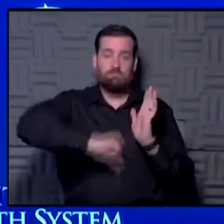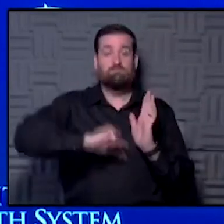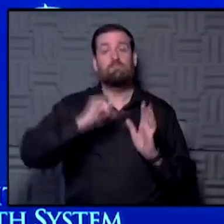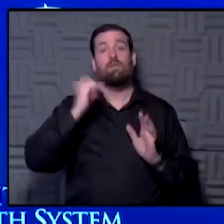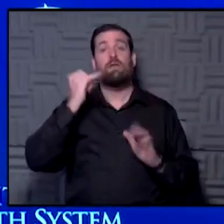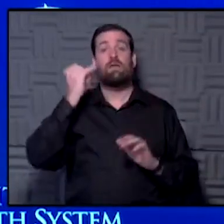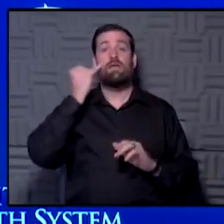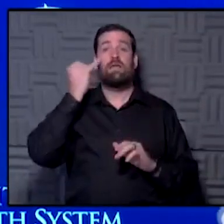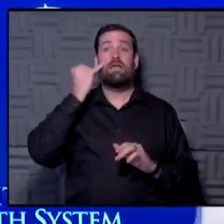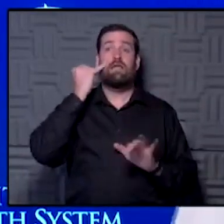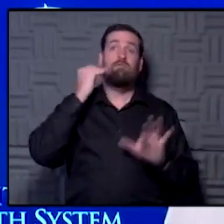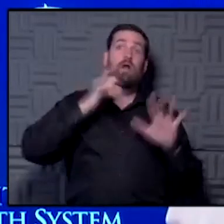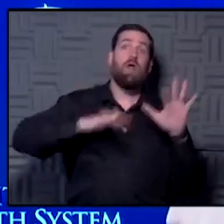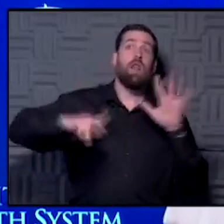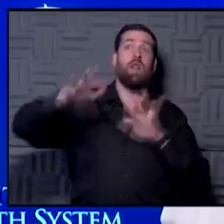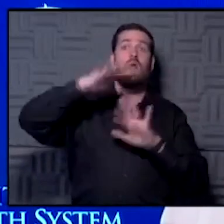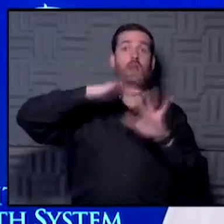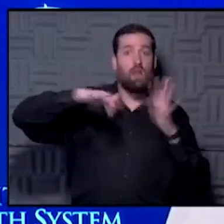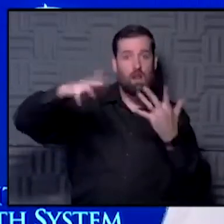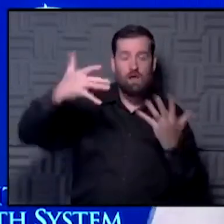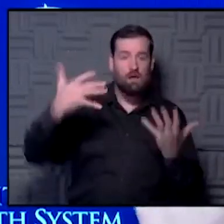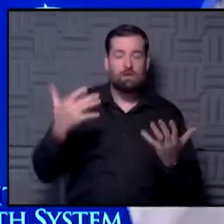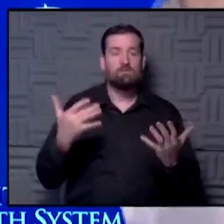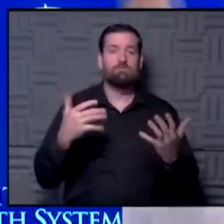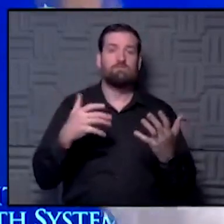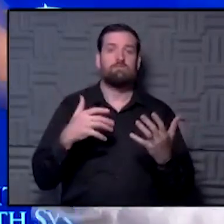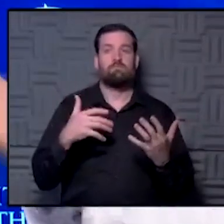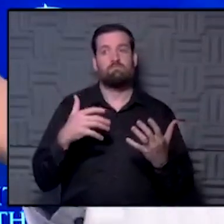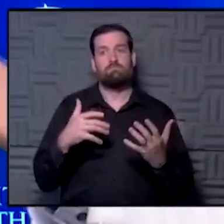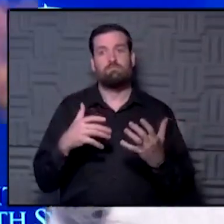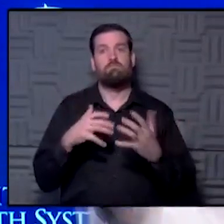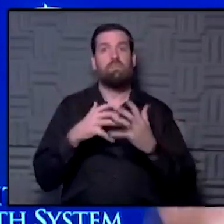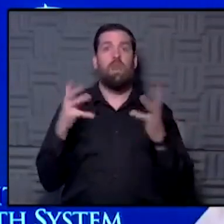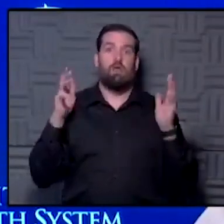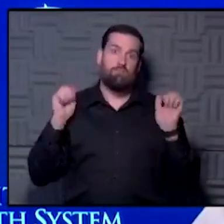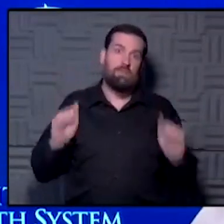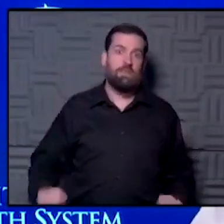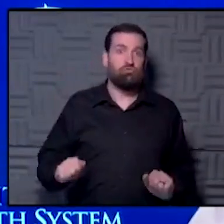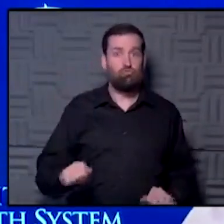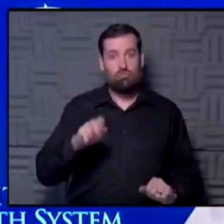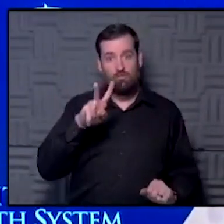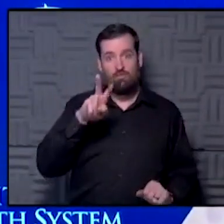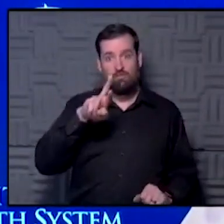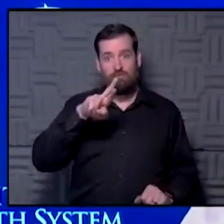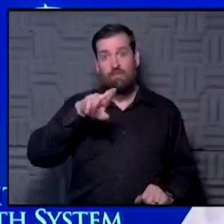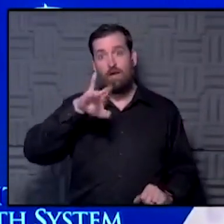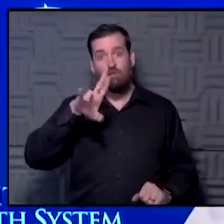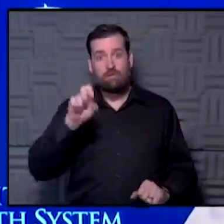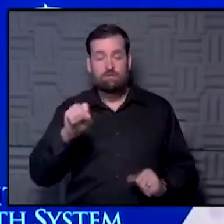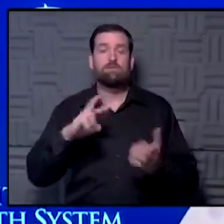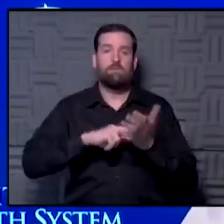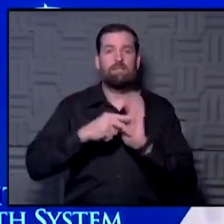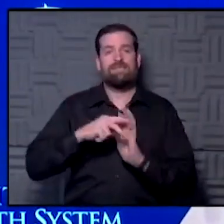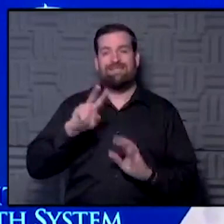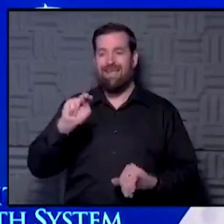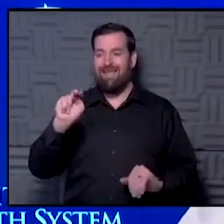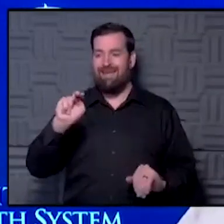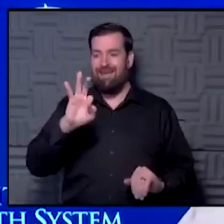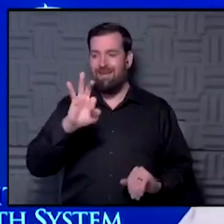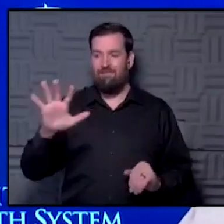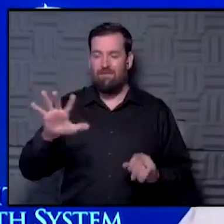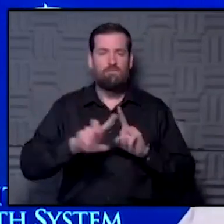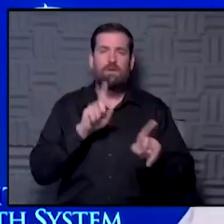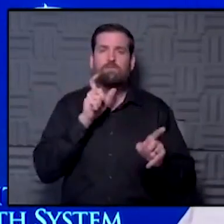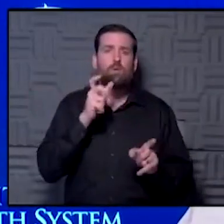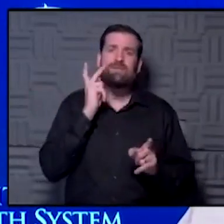generating procedure, that is when there's a lot of potential viral cloud, then they're going to wear an N95 mask. But we don't see